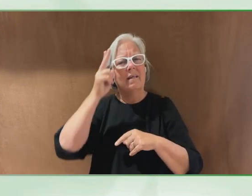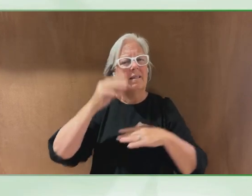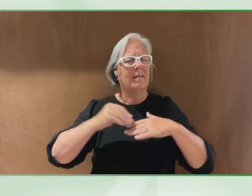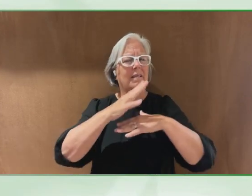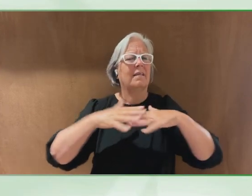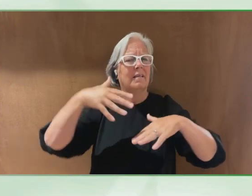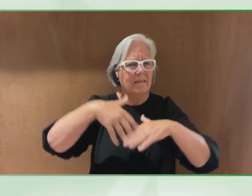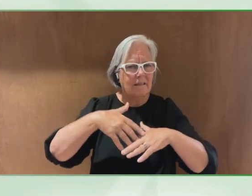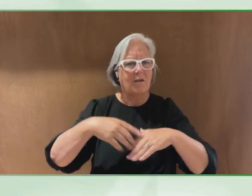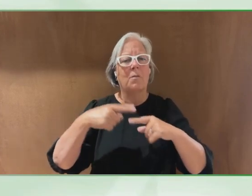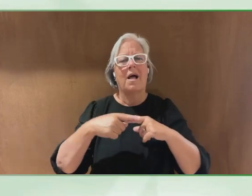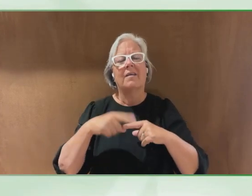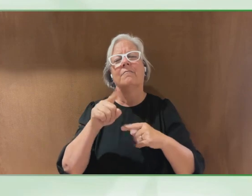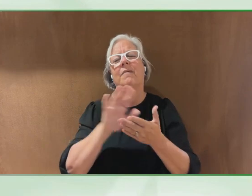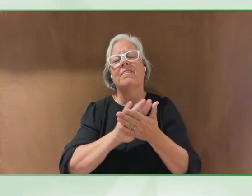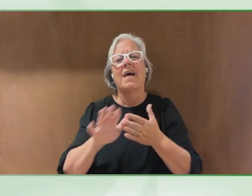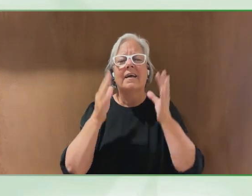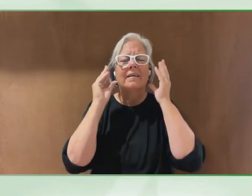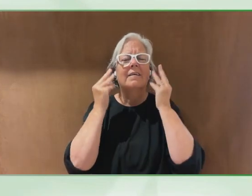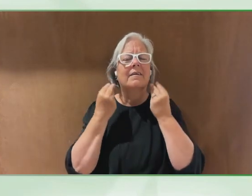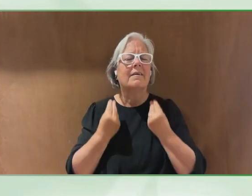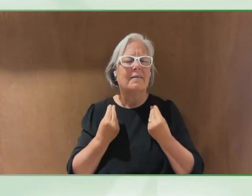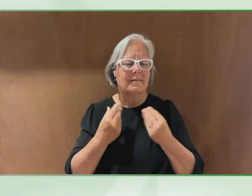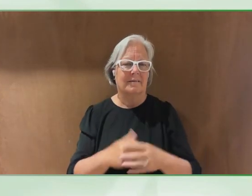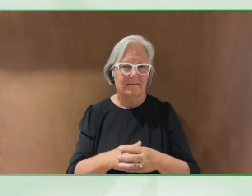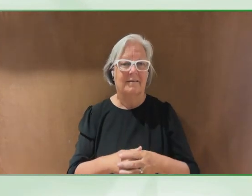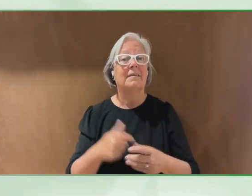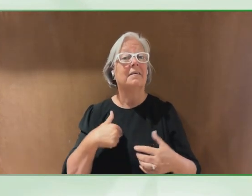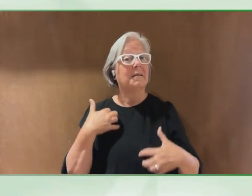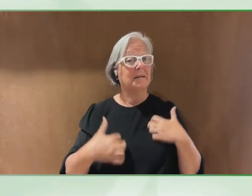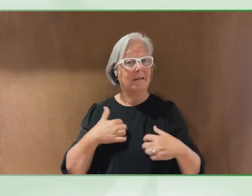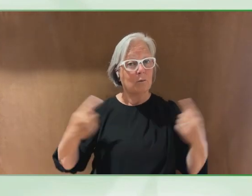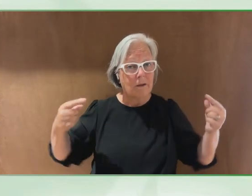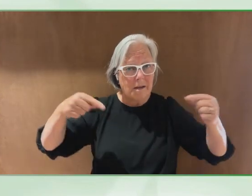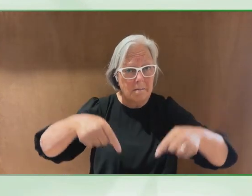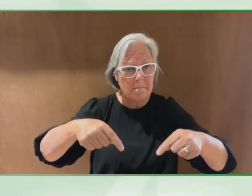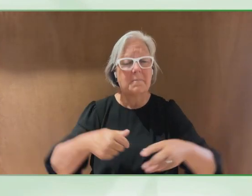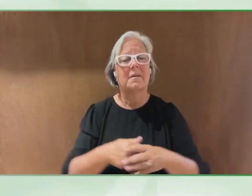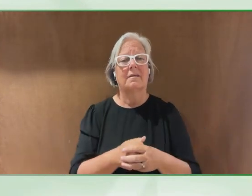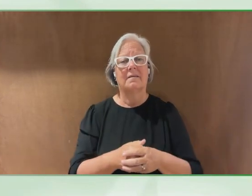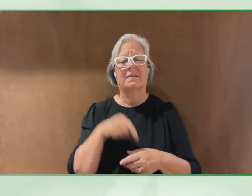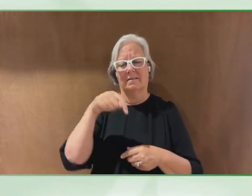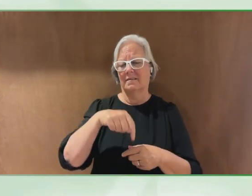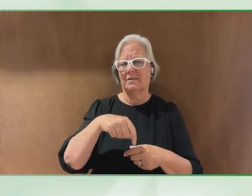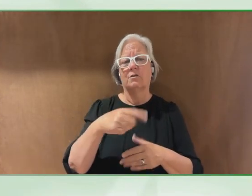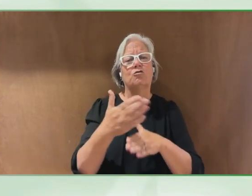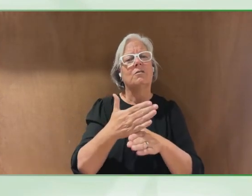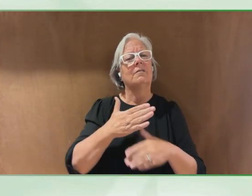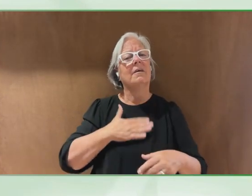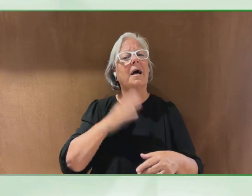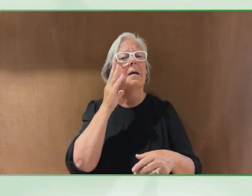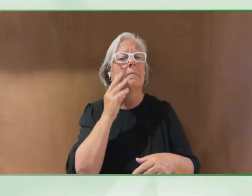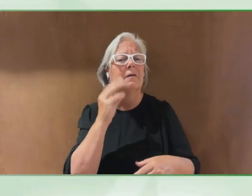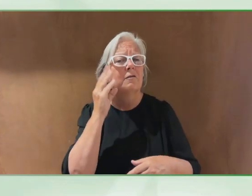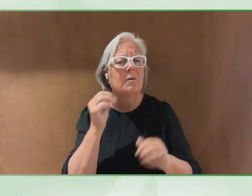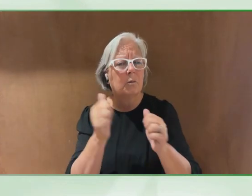to represent, beaded earrings. I'm really thrilled to be here as part of this experience, to share my experiences. I do work for the